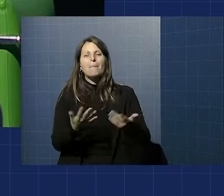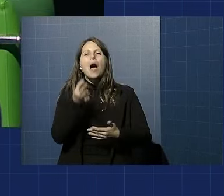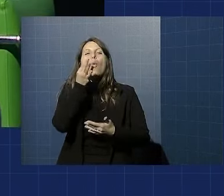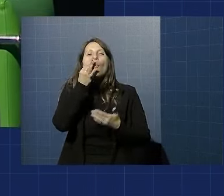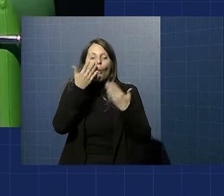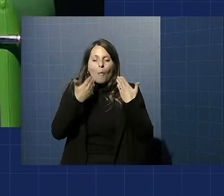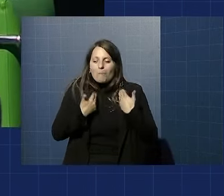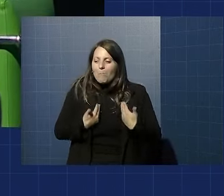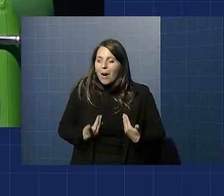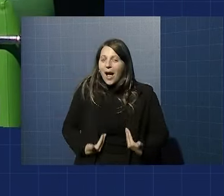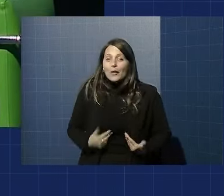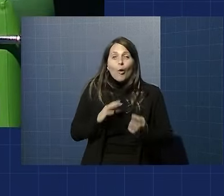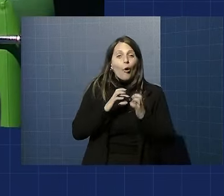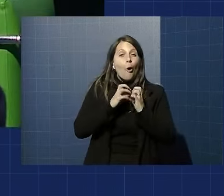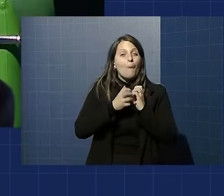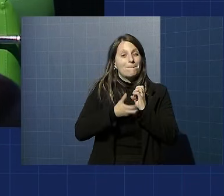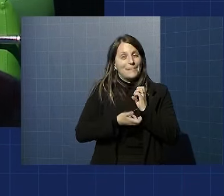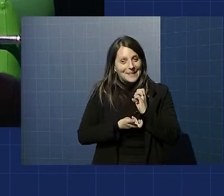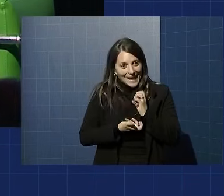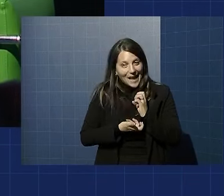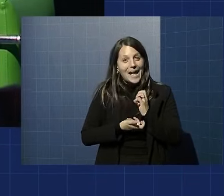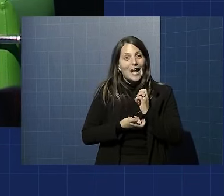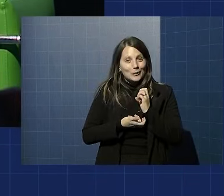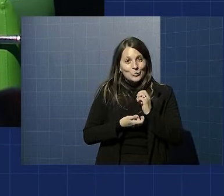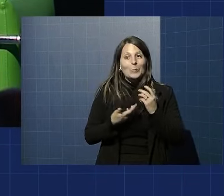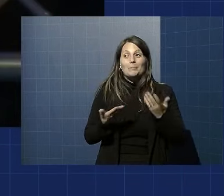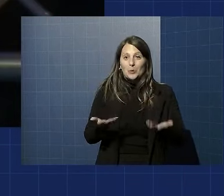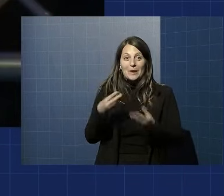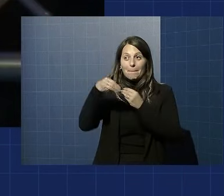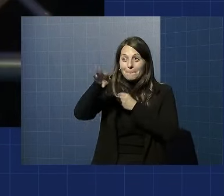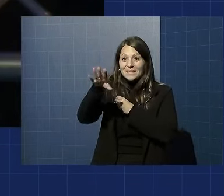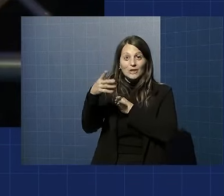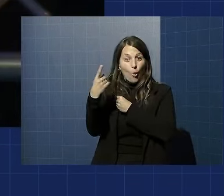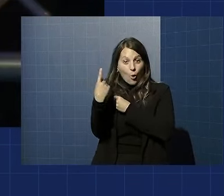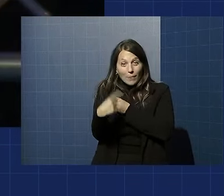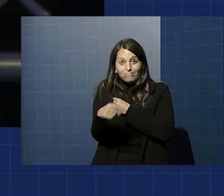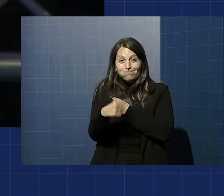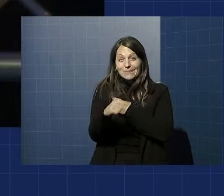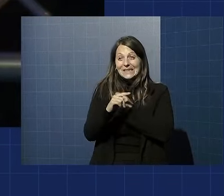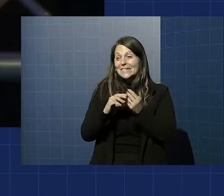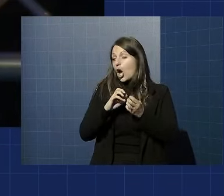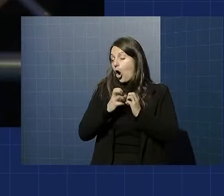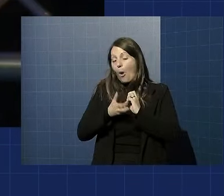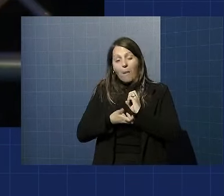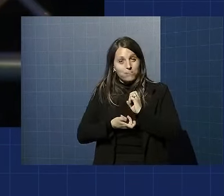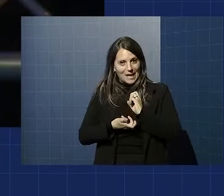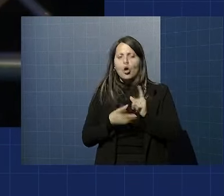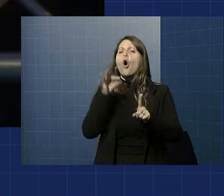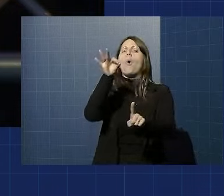important to try and reach for that objective, but it might slip into a little bit later,